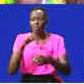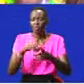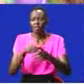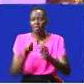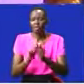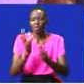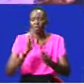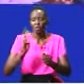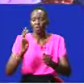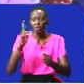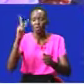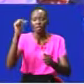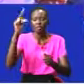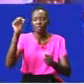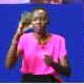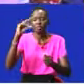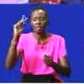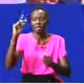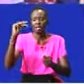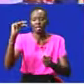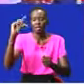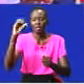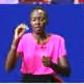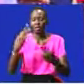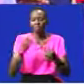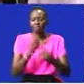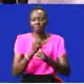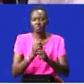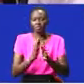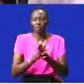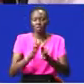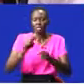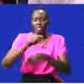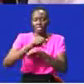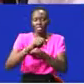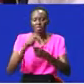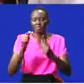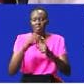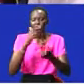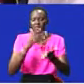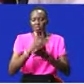Kanyamkago, and we are working hand in hand with the chiefs to make sure that